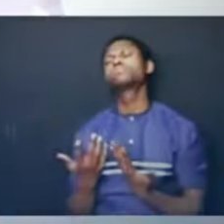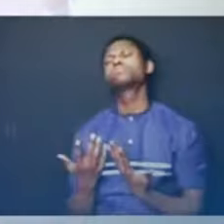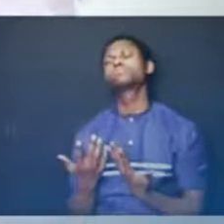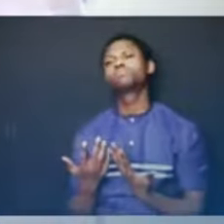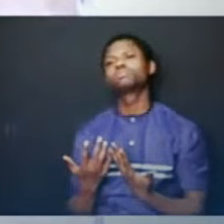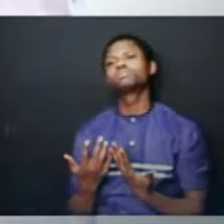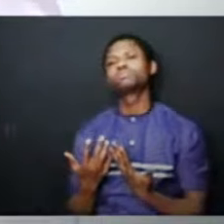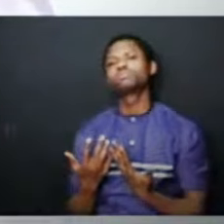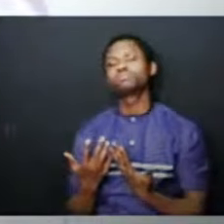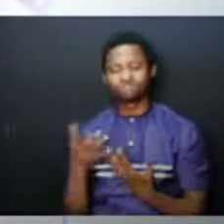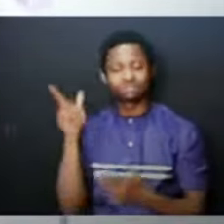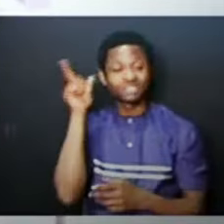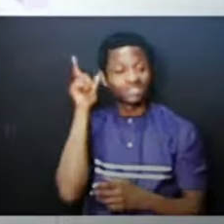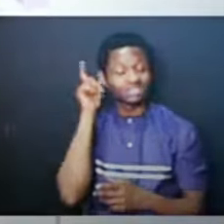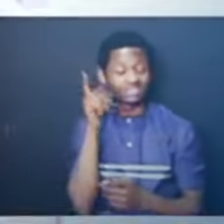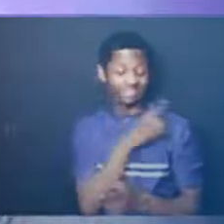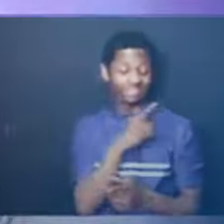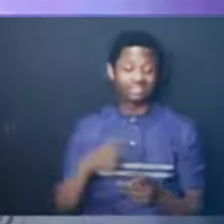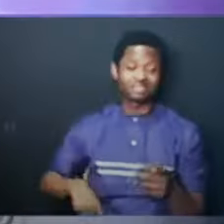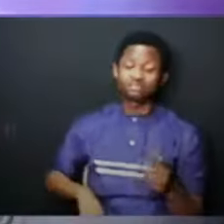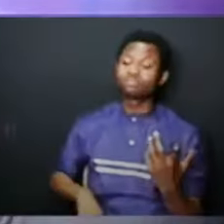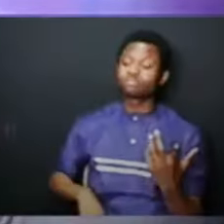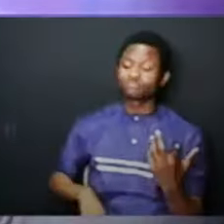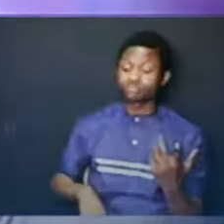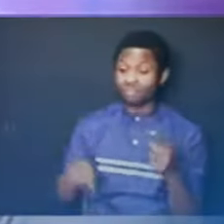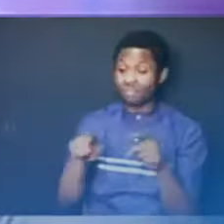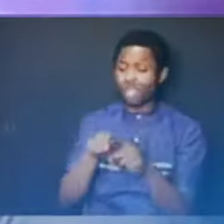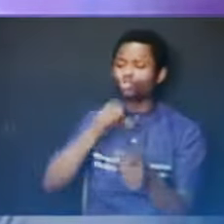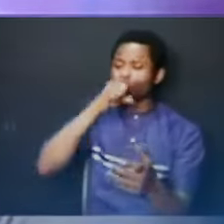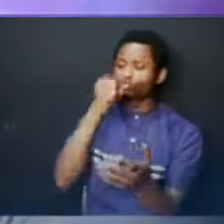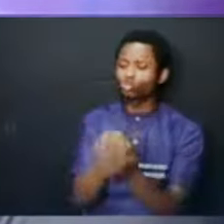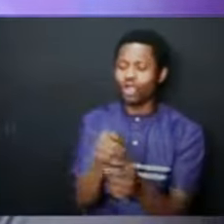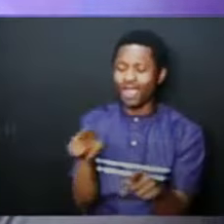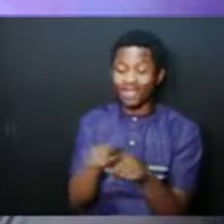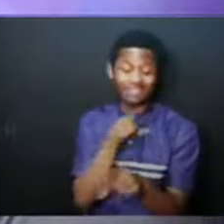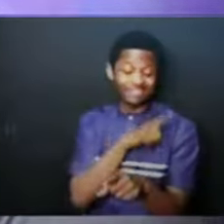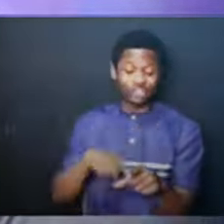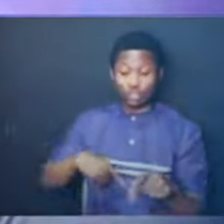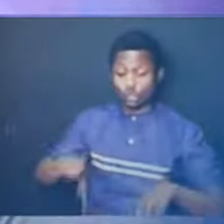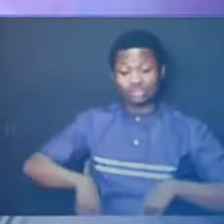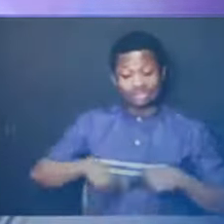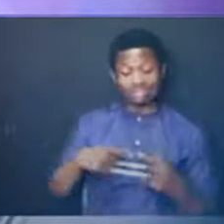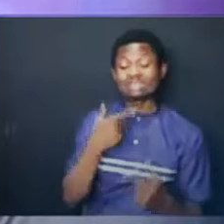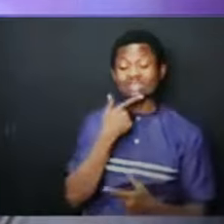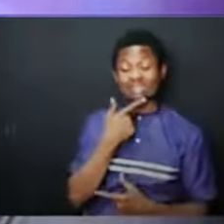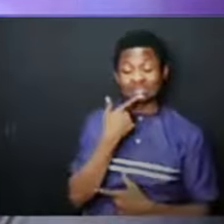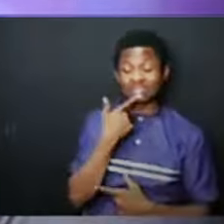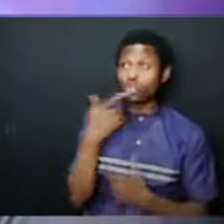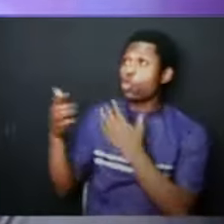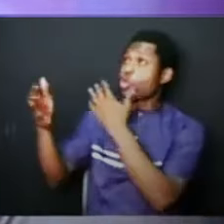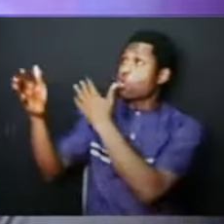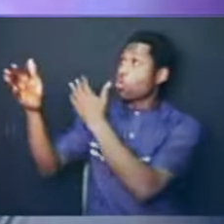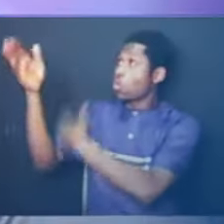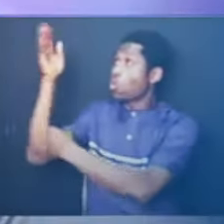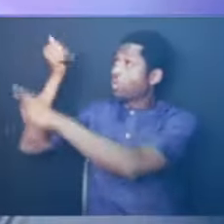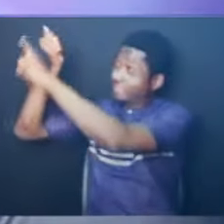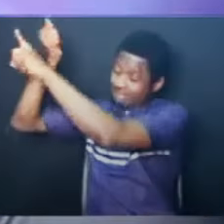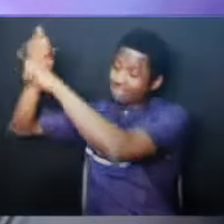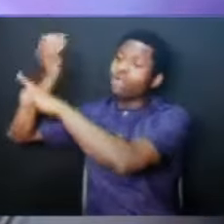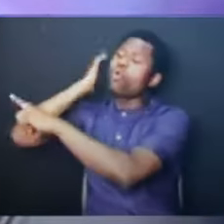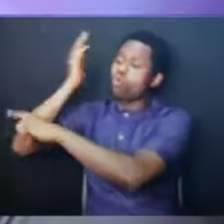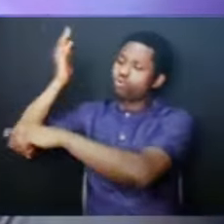Now listen to David. As surely as the Lord lives, he said, the Lord himself will strike